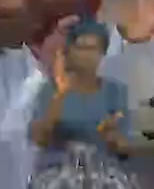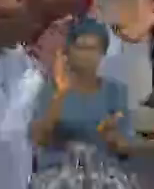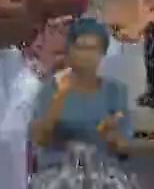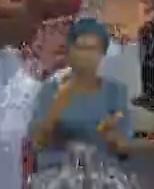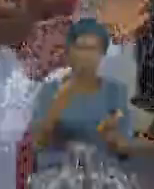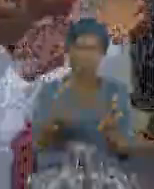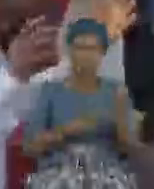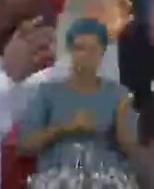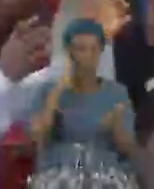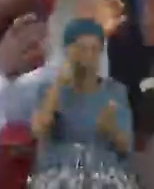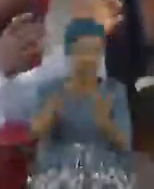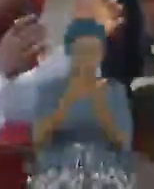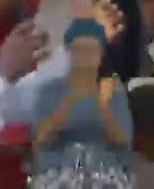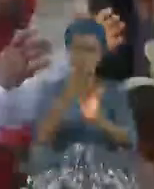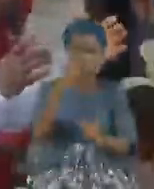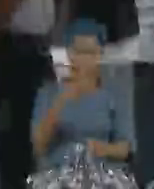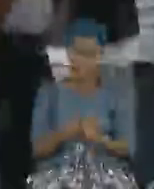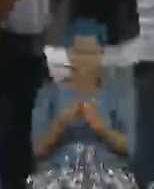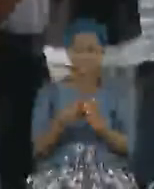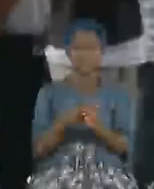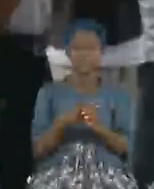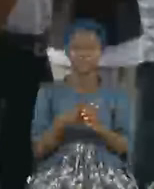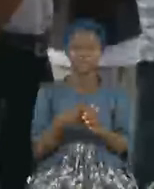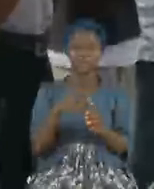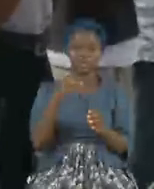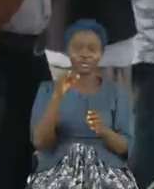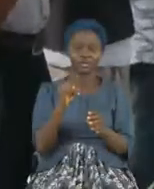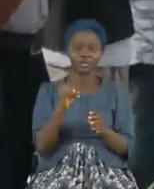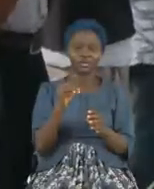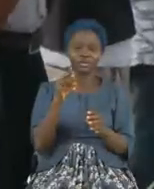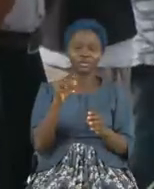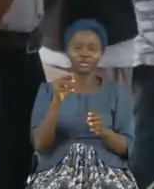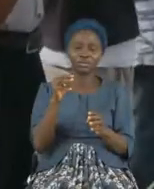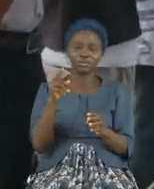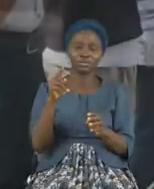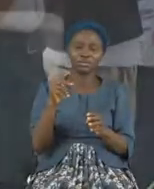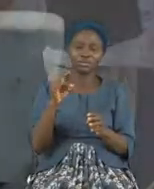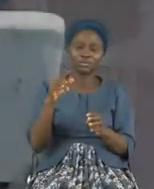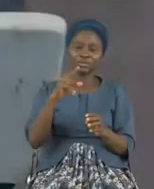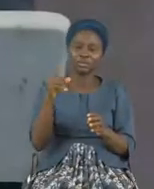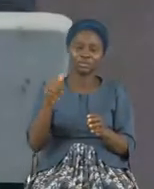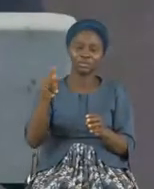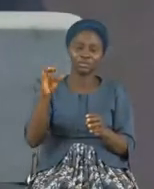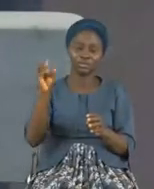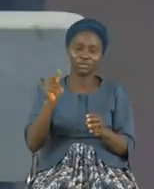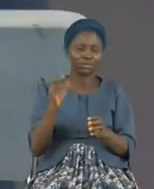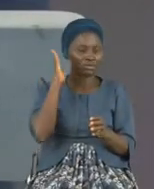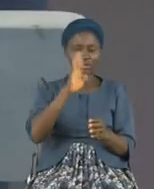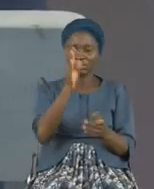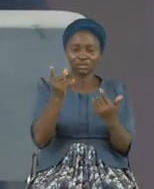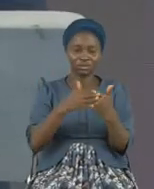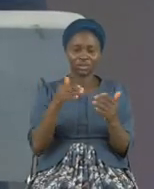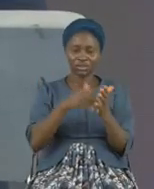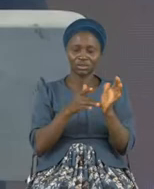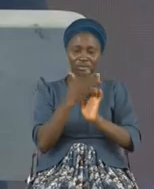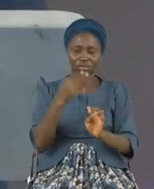Demonization will never come back again in Jesus' name. As you send us forth to